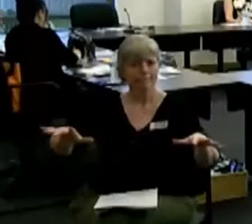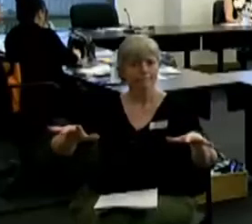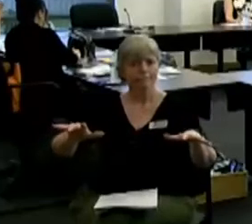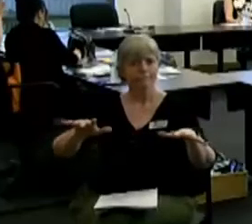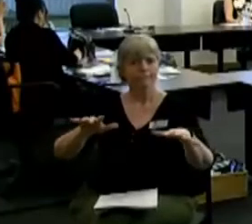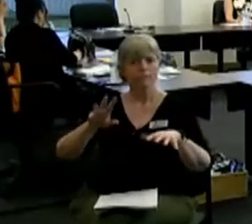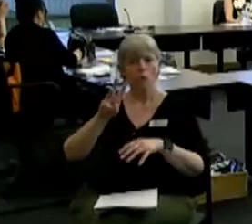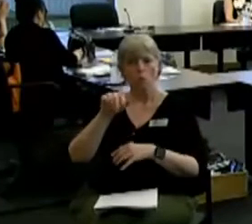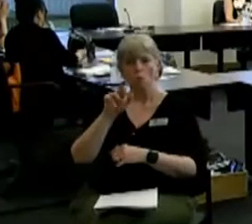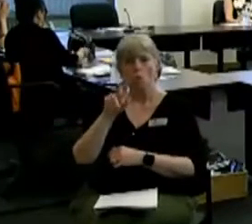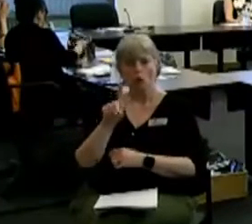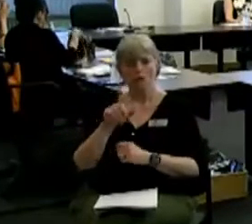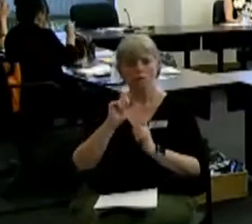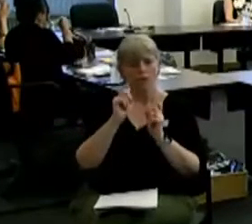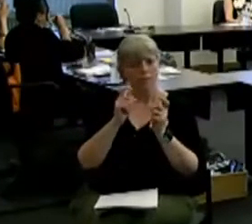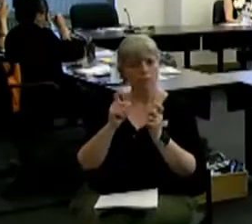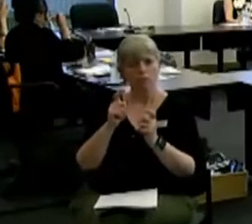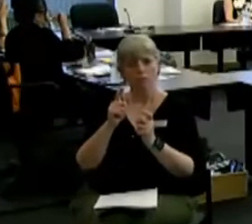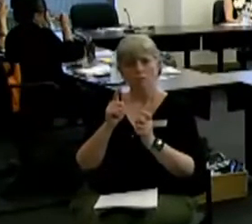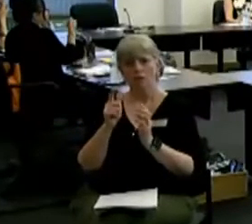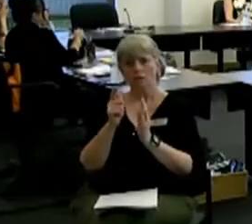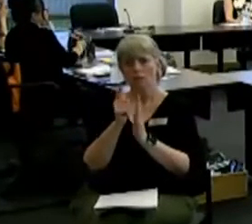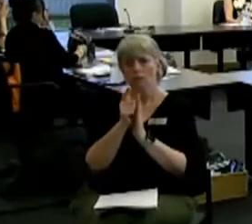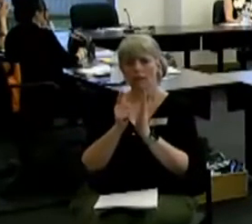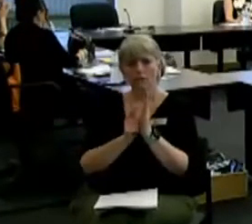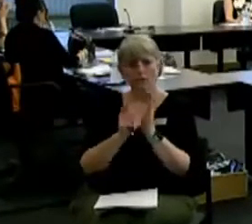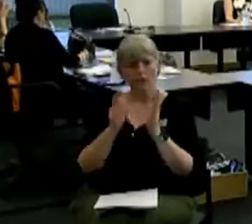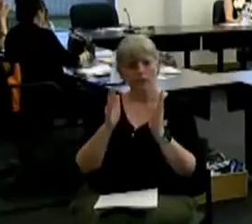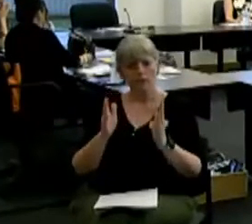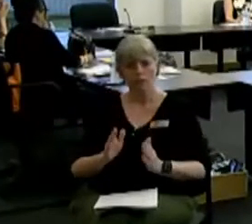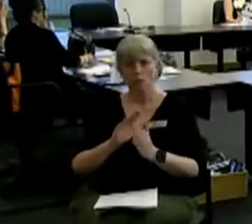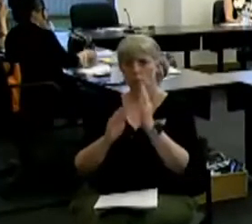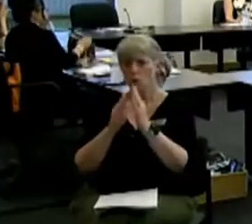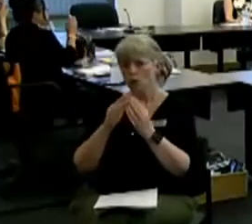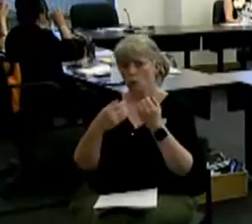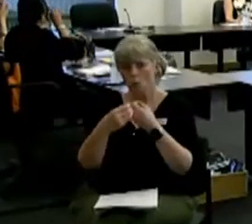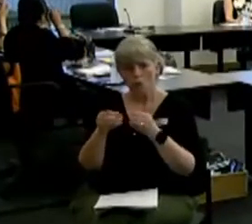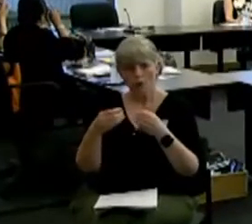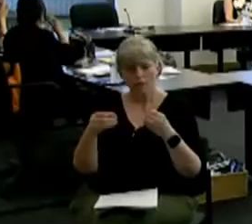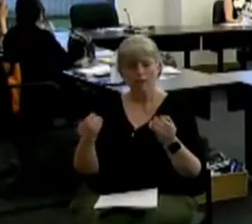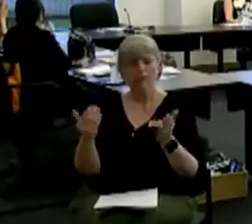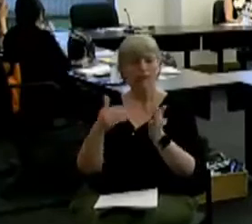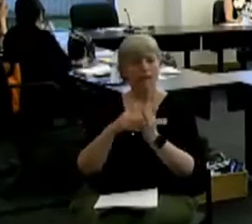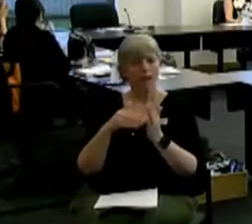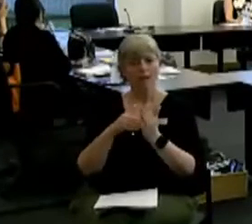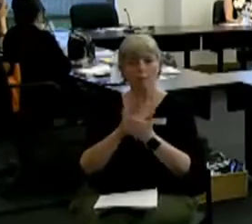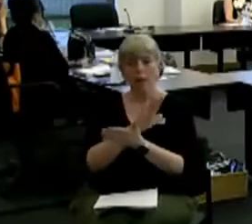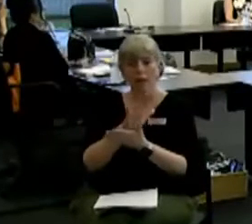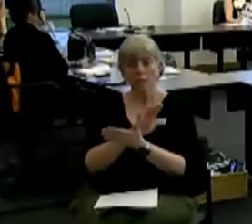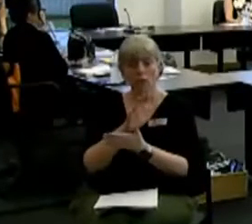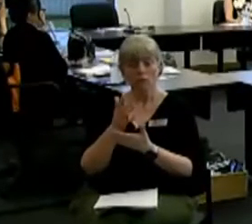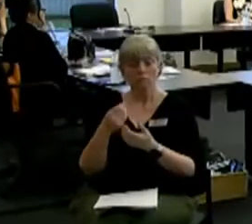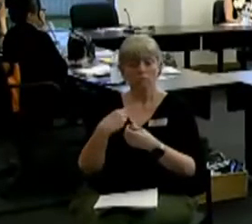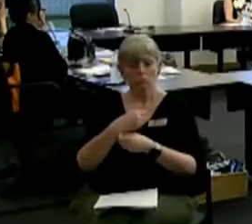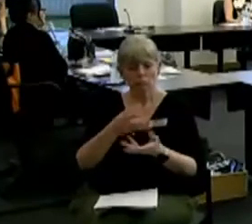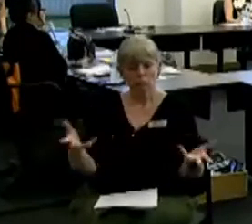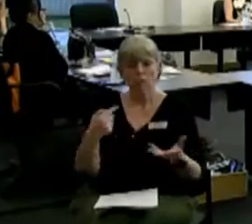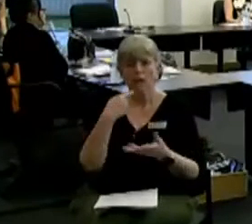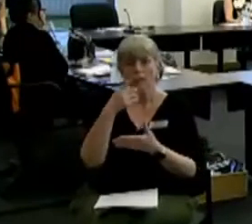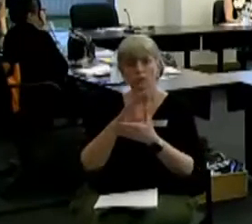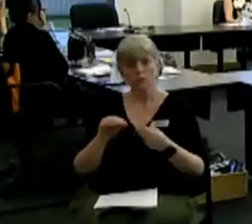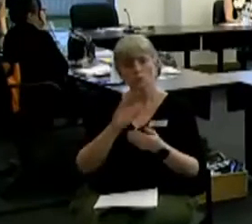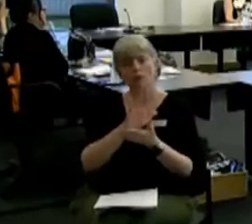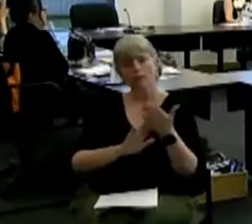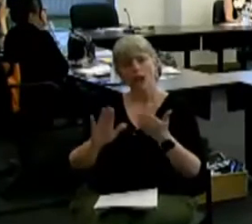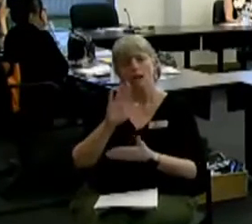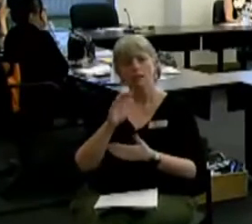board. We hand those out to legislators, we hand them out to community organizations, and those again in paper form are telling the story of the